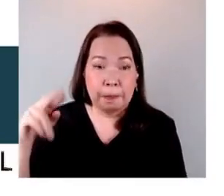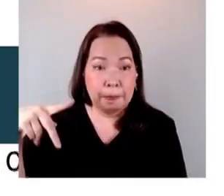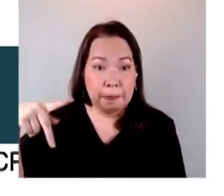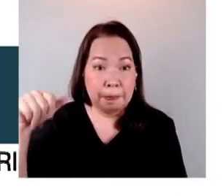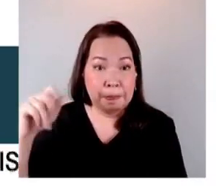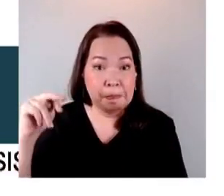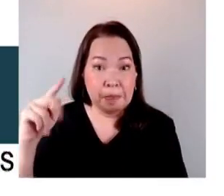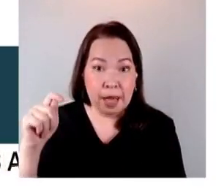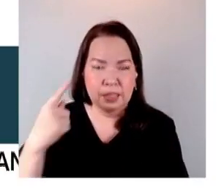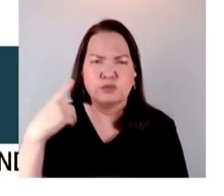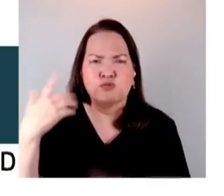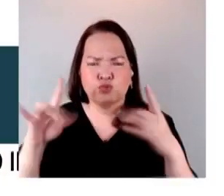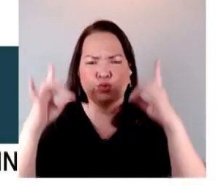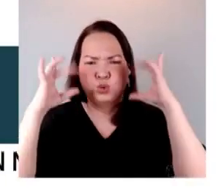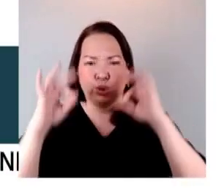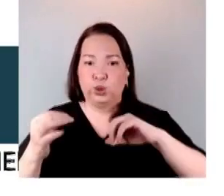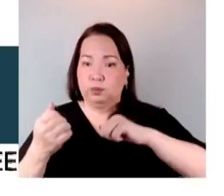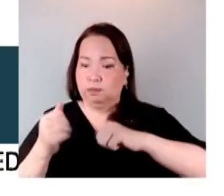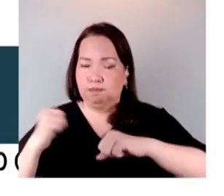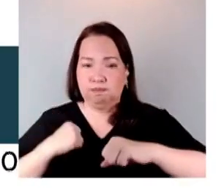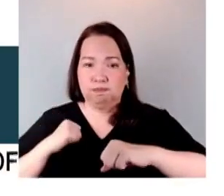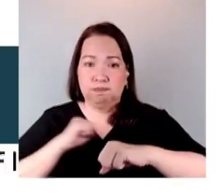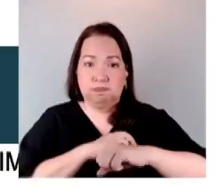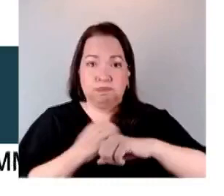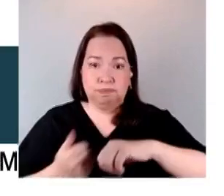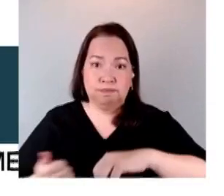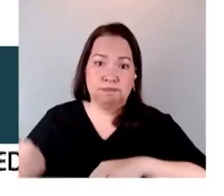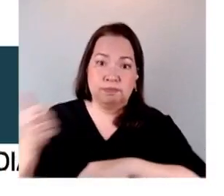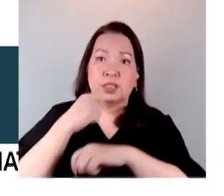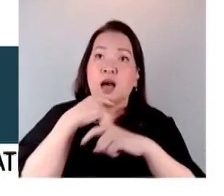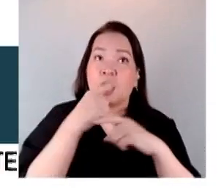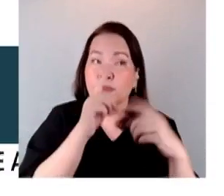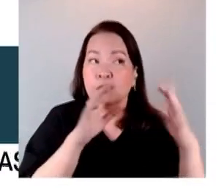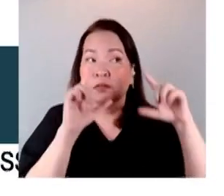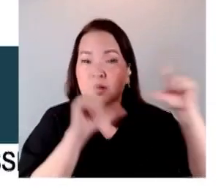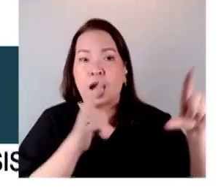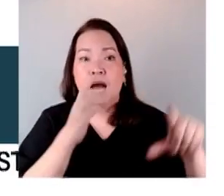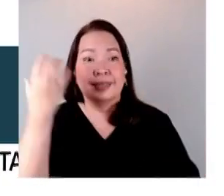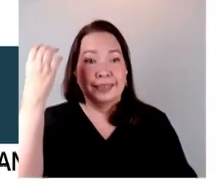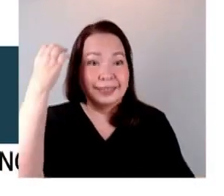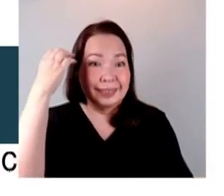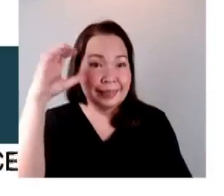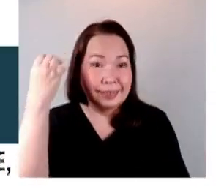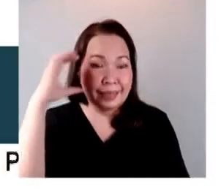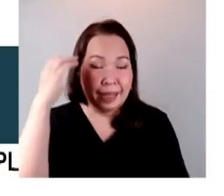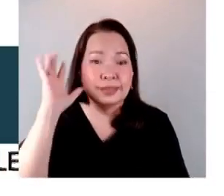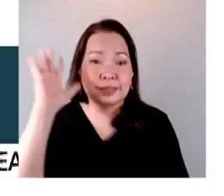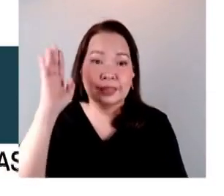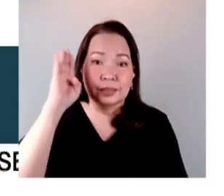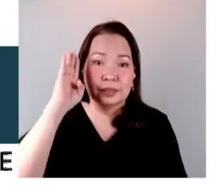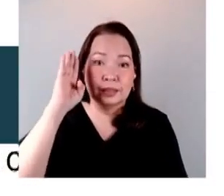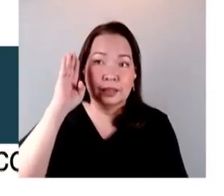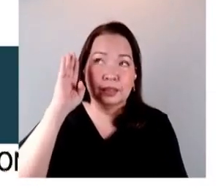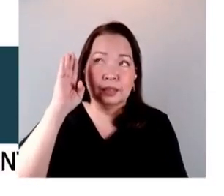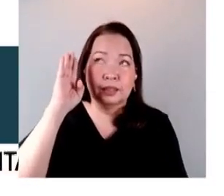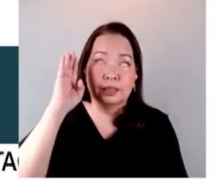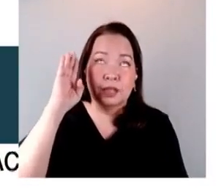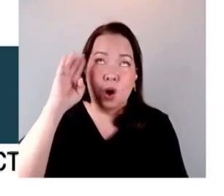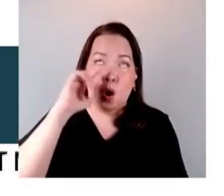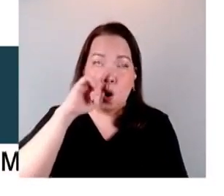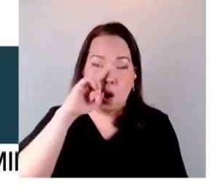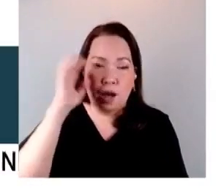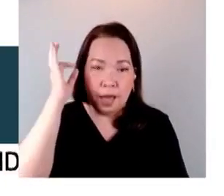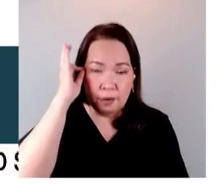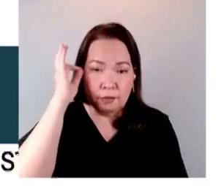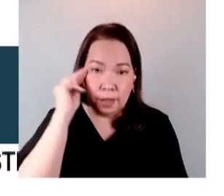where the Supreme Court said that the cousin of Ferdinand Marcos Jr., the late Herminio Dicini, and therefore now the heirs, the